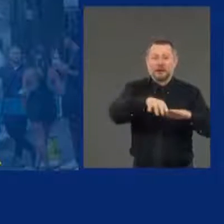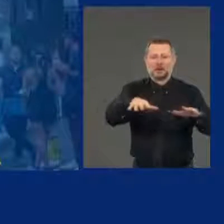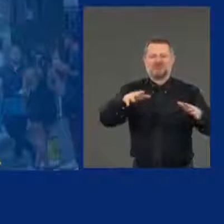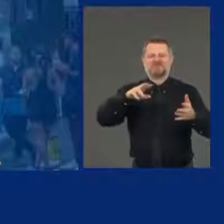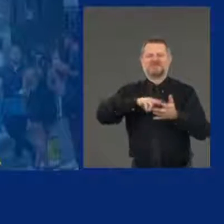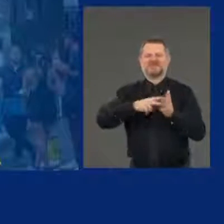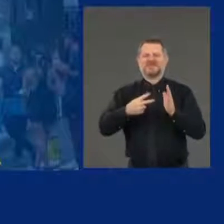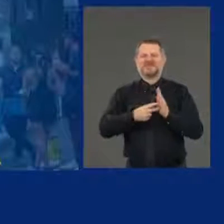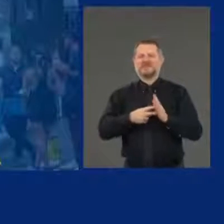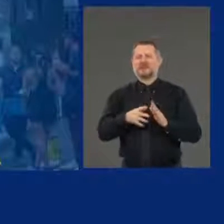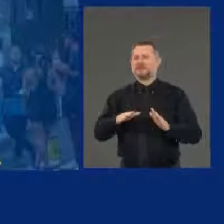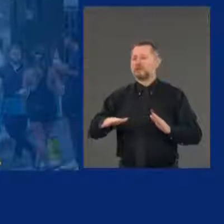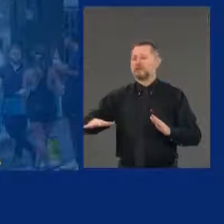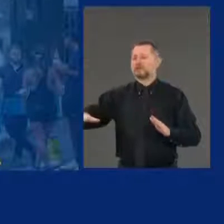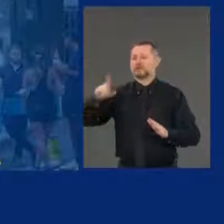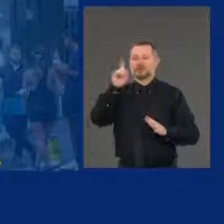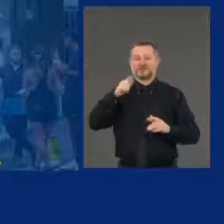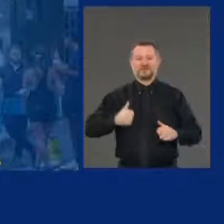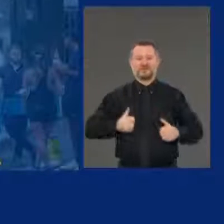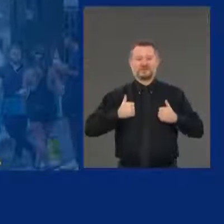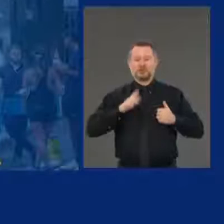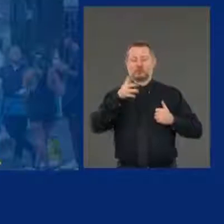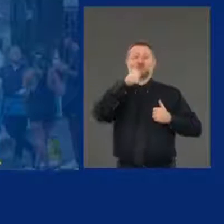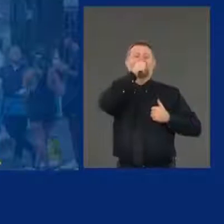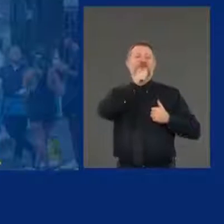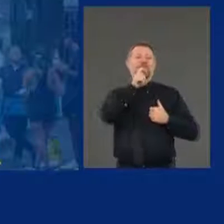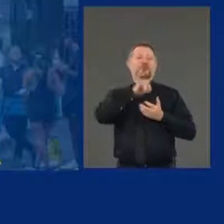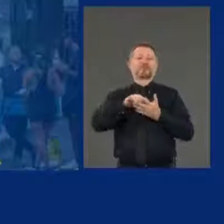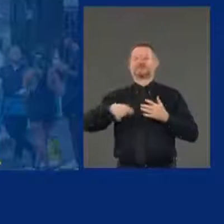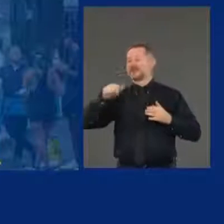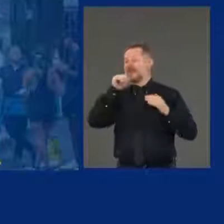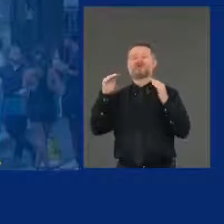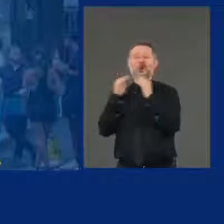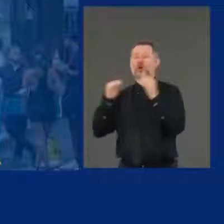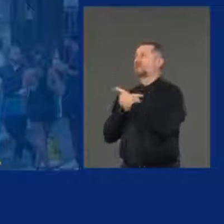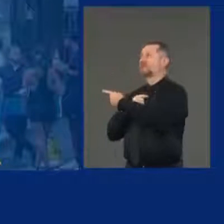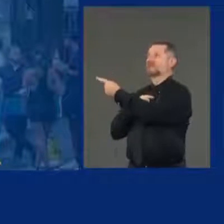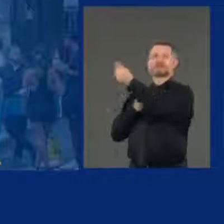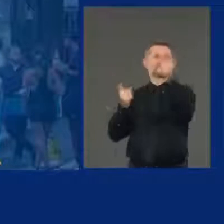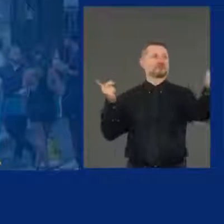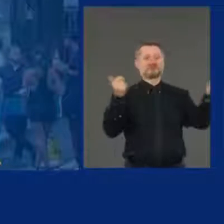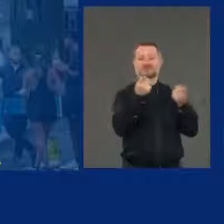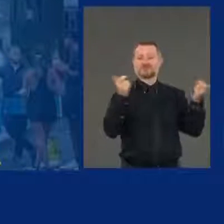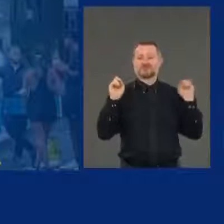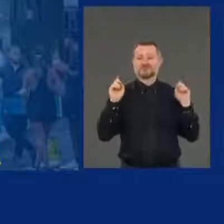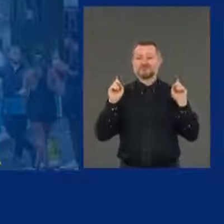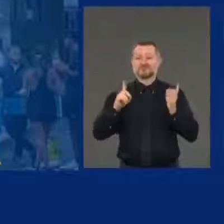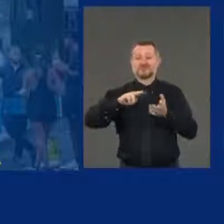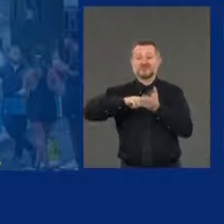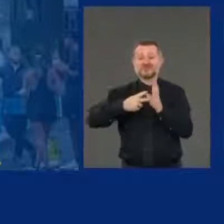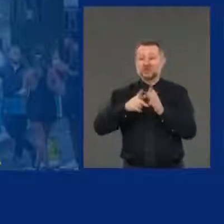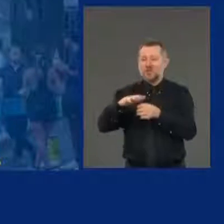going to suffer. And that's not fair either. Local government, do your job.